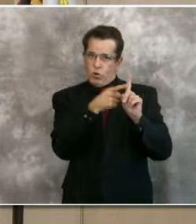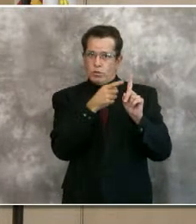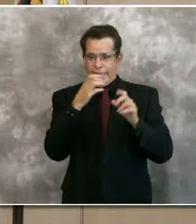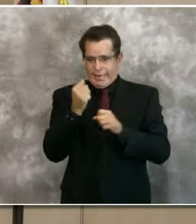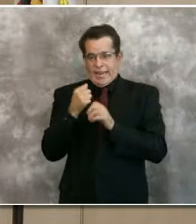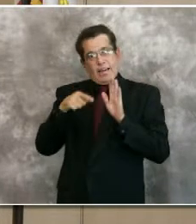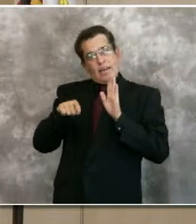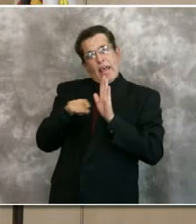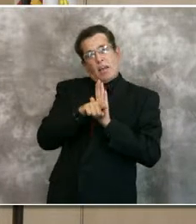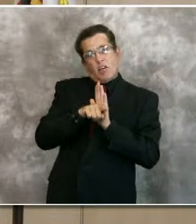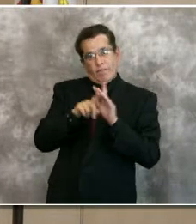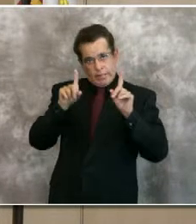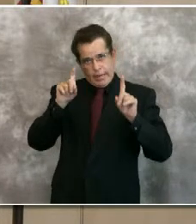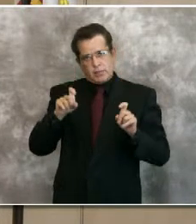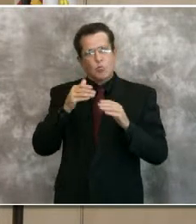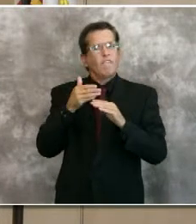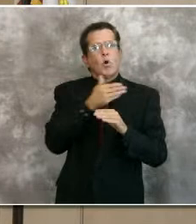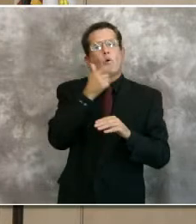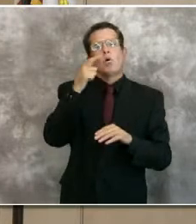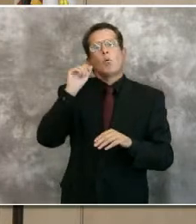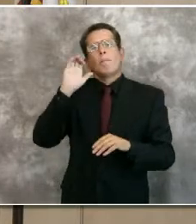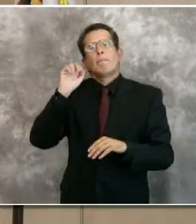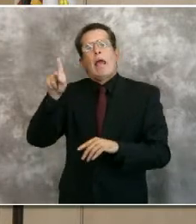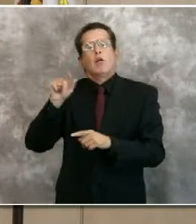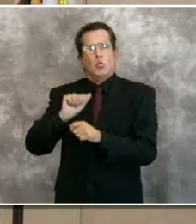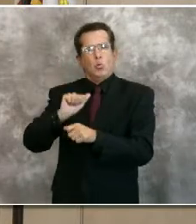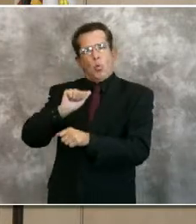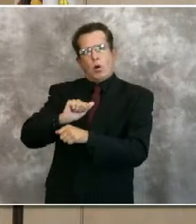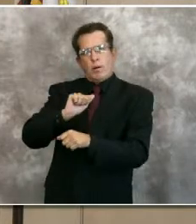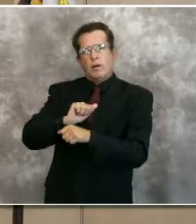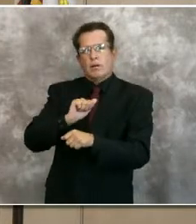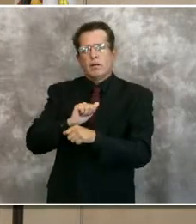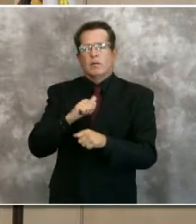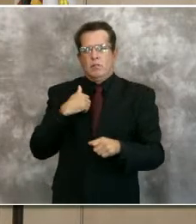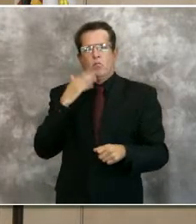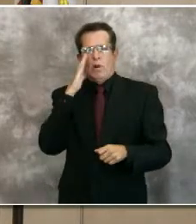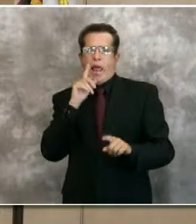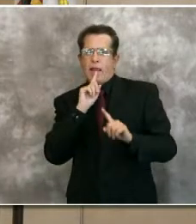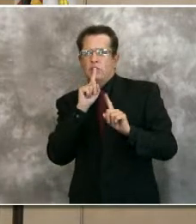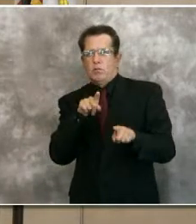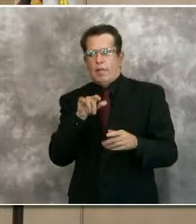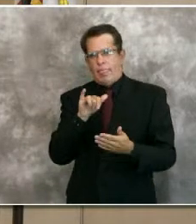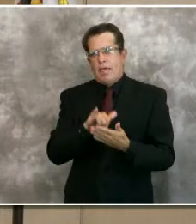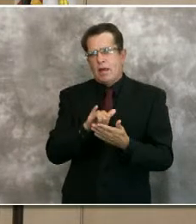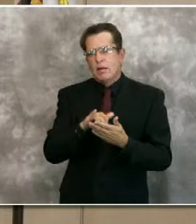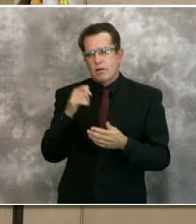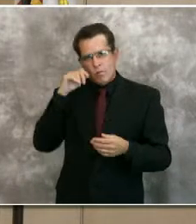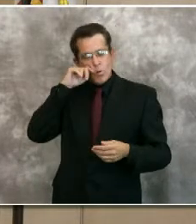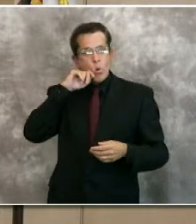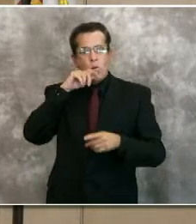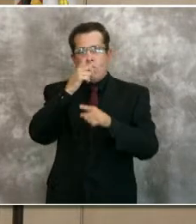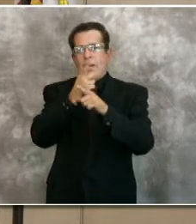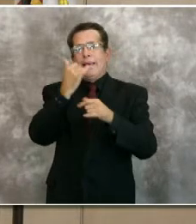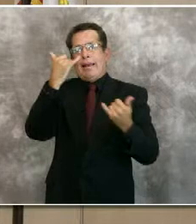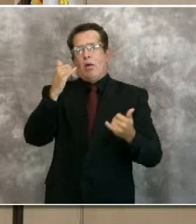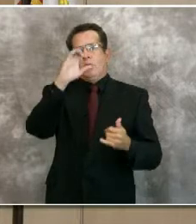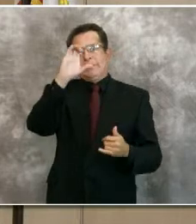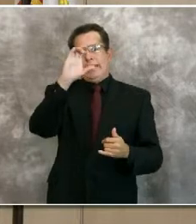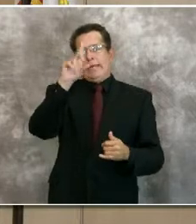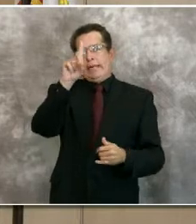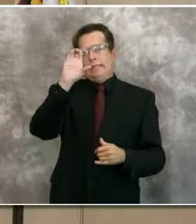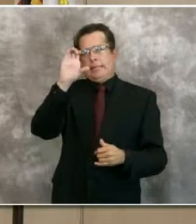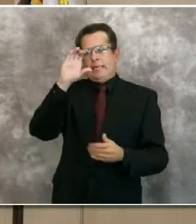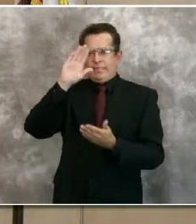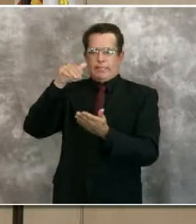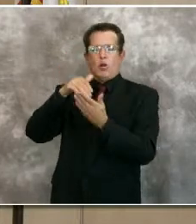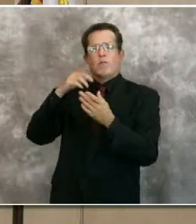work. So we will address that issue at this point. The CDC currently changes guidance